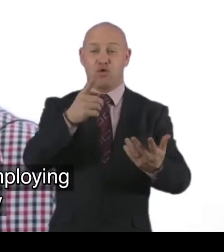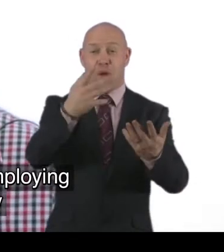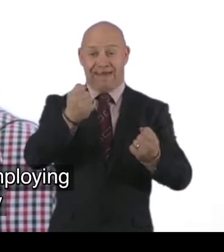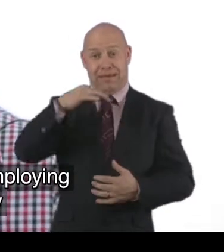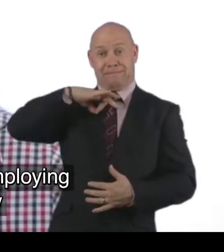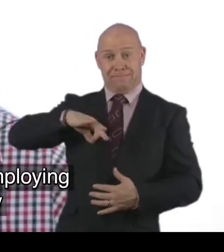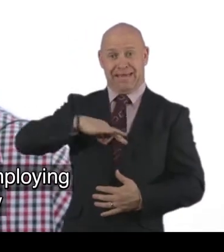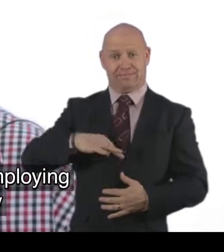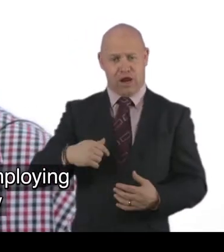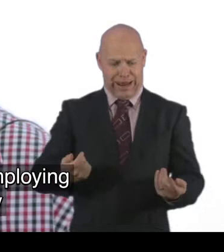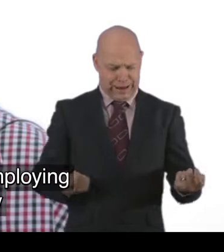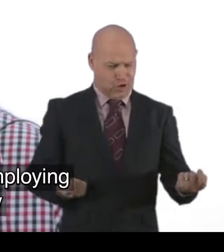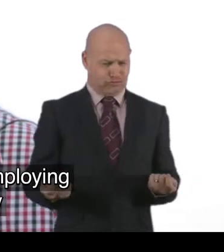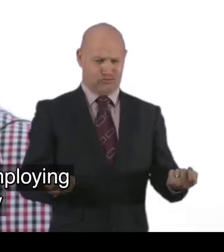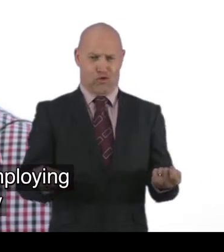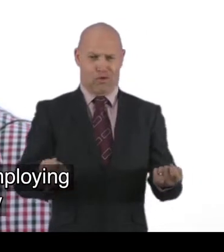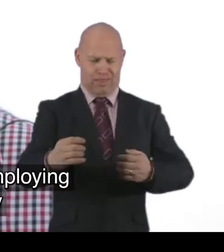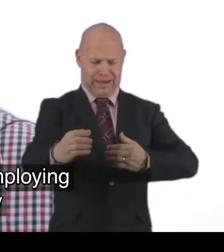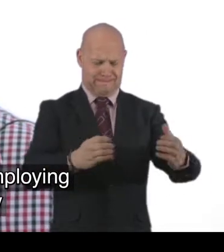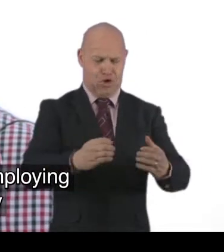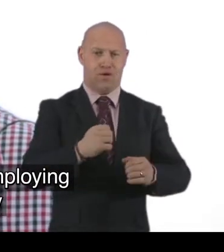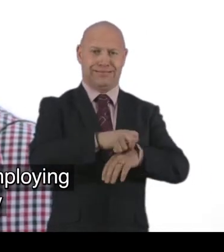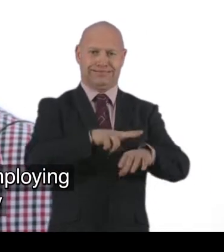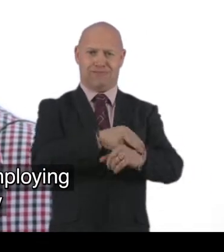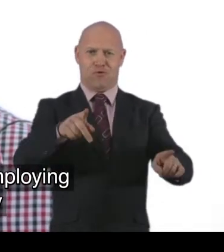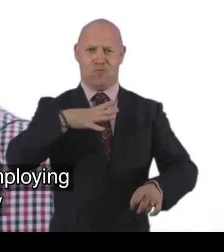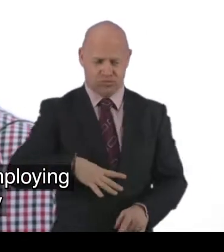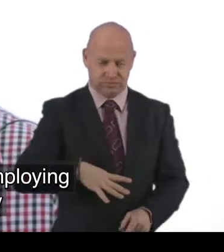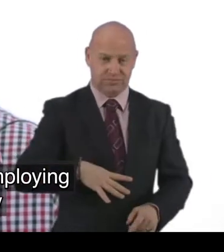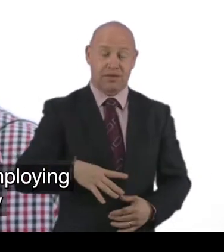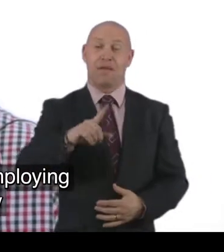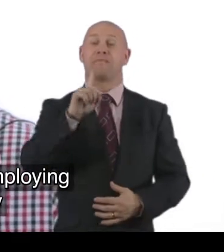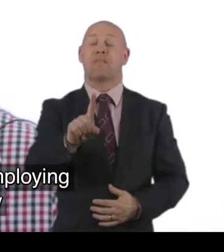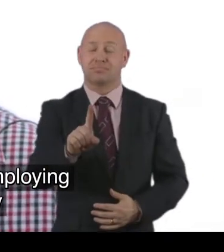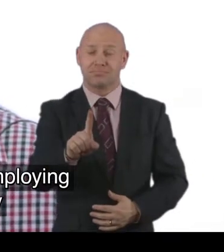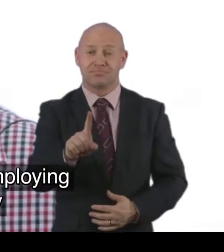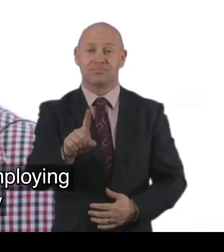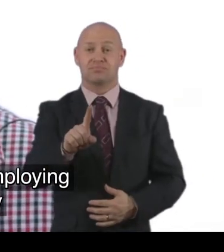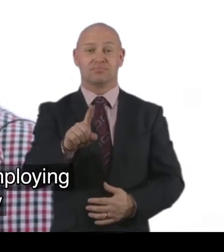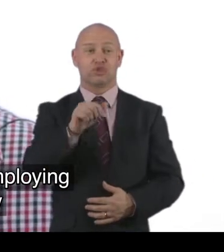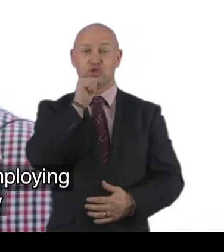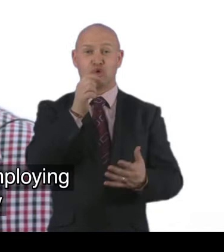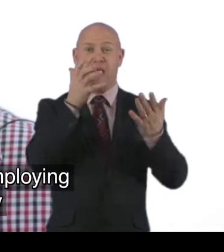You can, you have the benefit of being in control and employing your own staff, but you don't